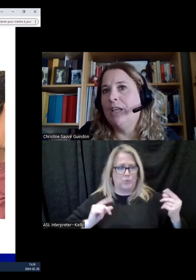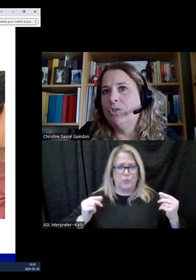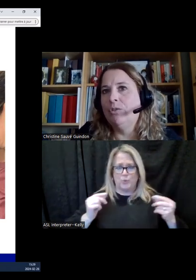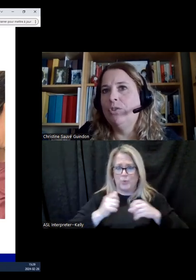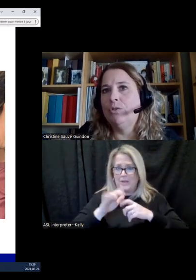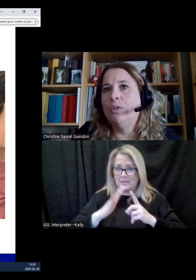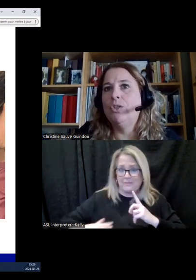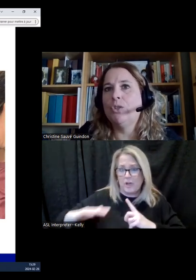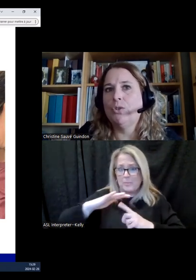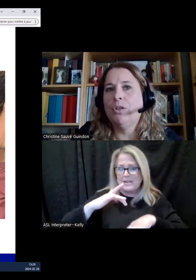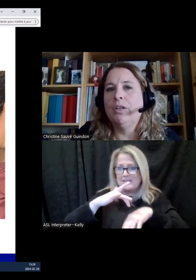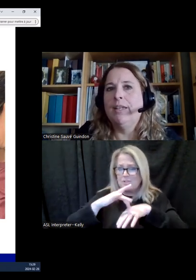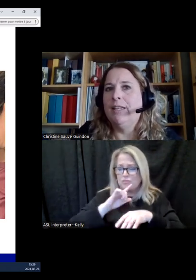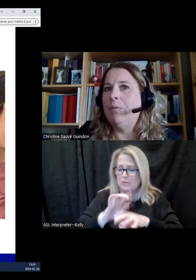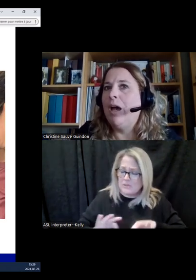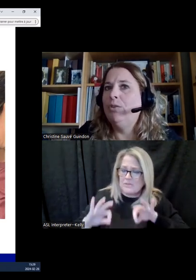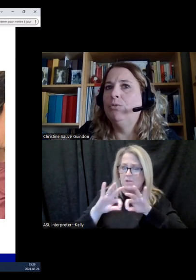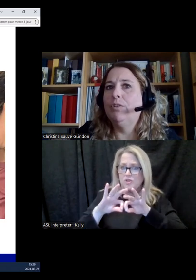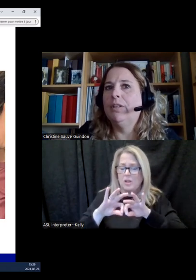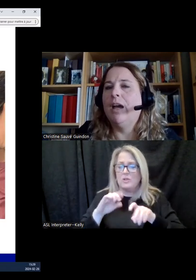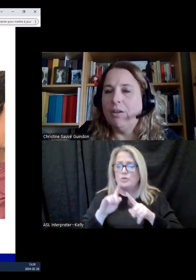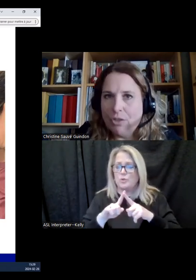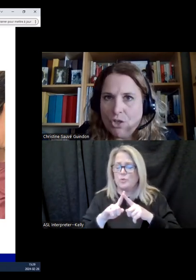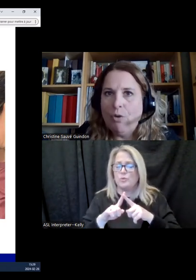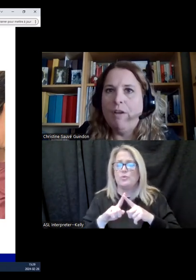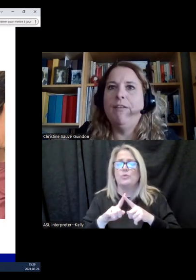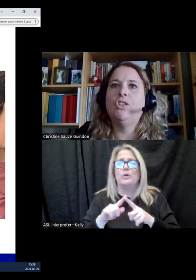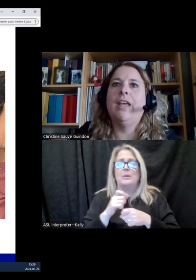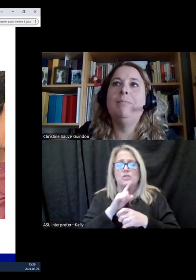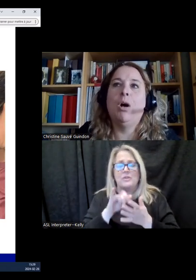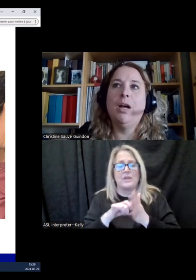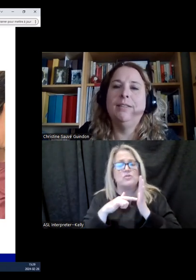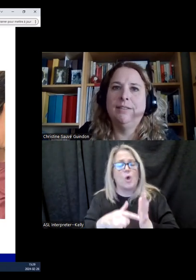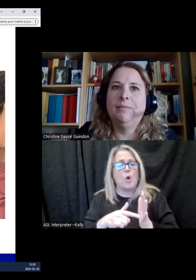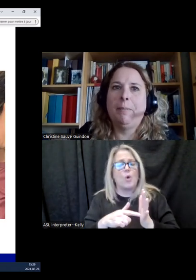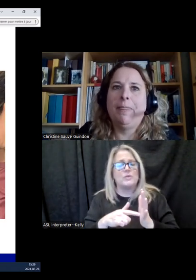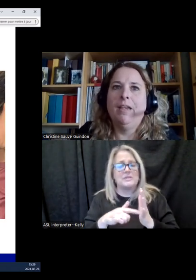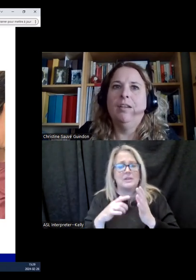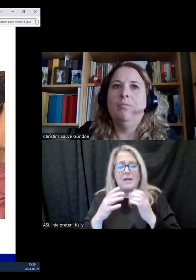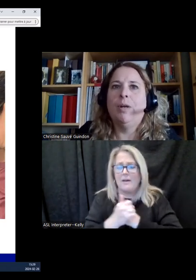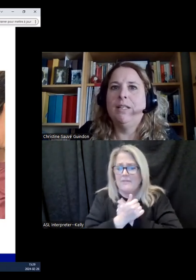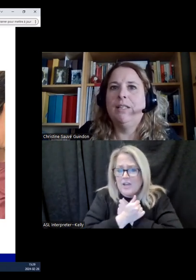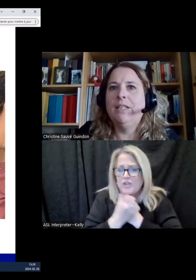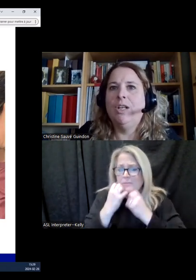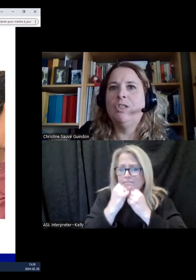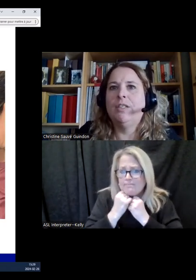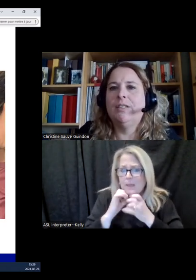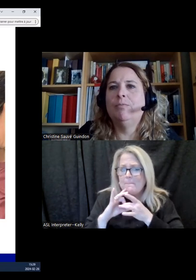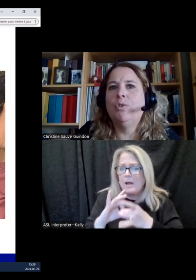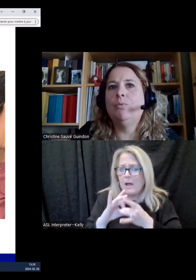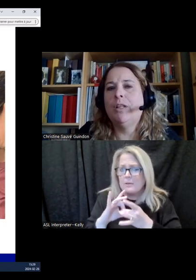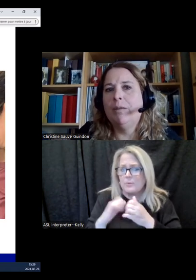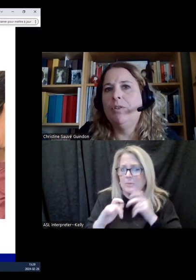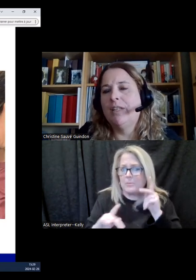also essential to reassure him how to show affection and bond. Presently, touch is